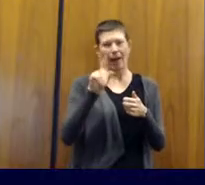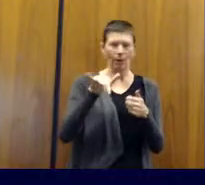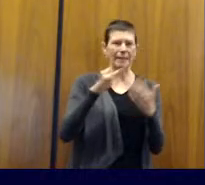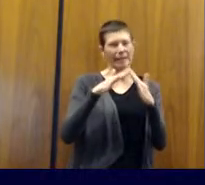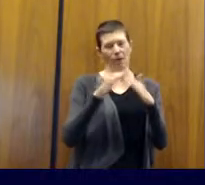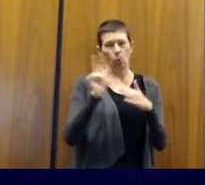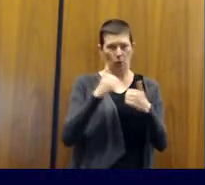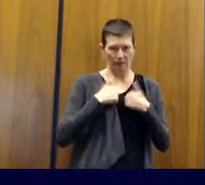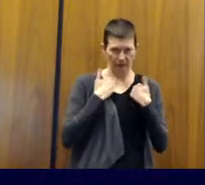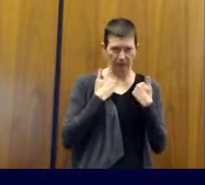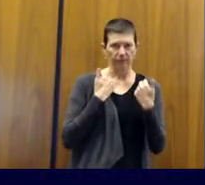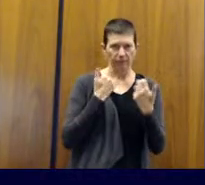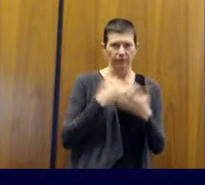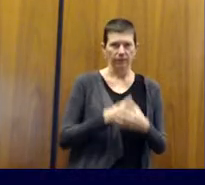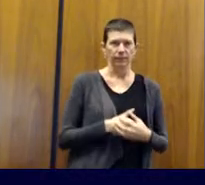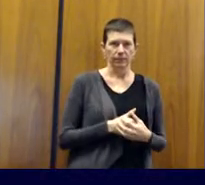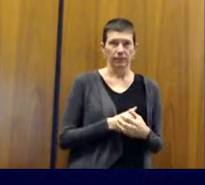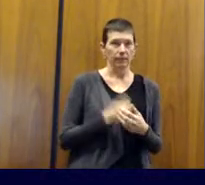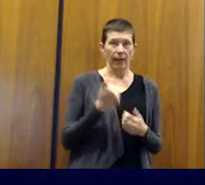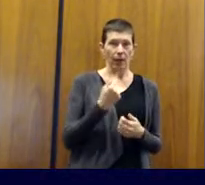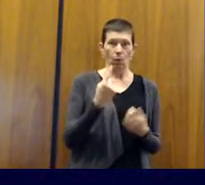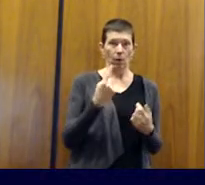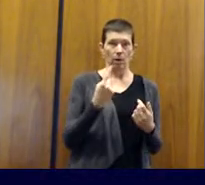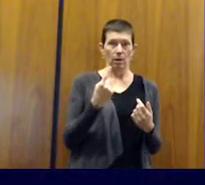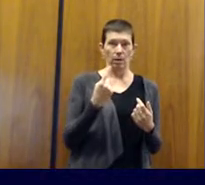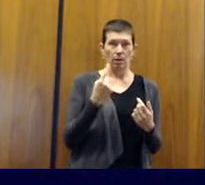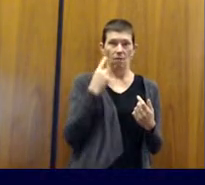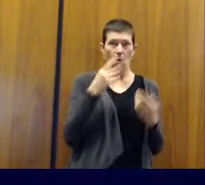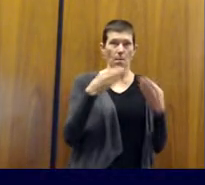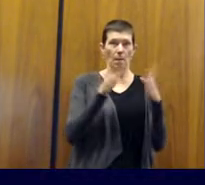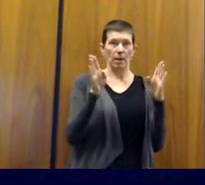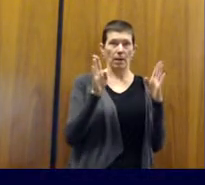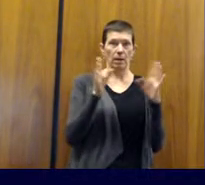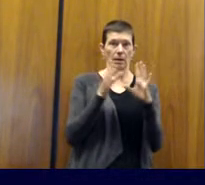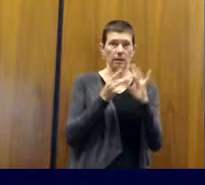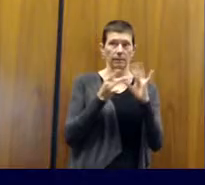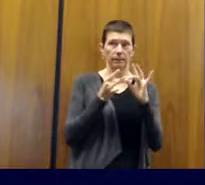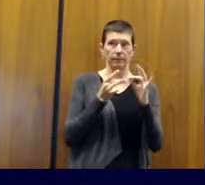city. Do we have anyone for public address?